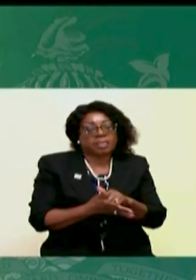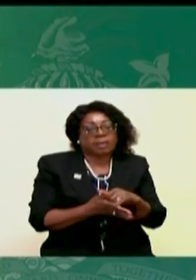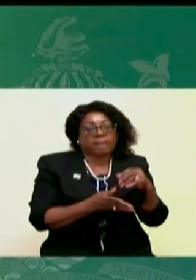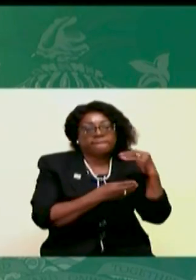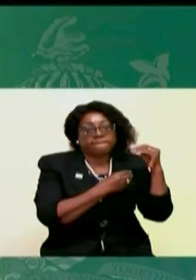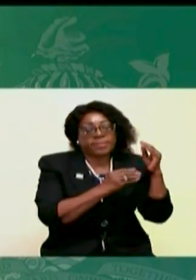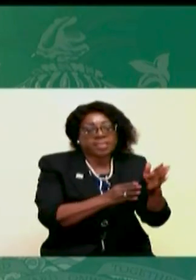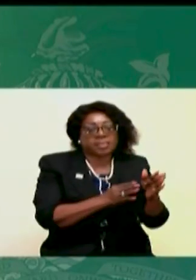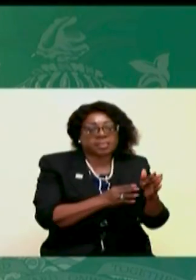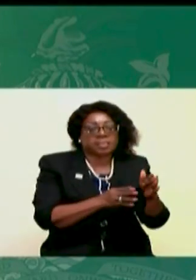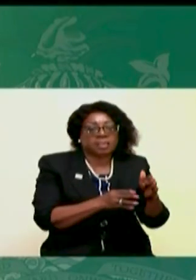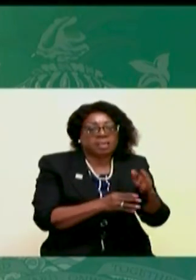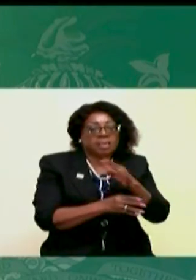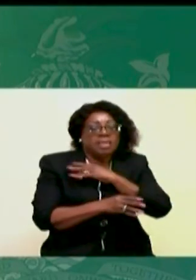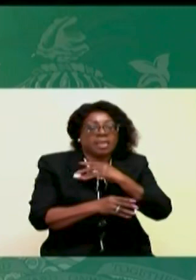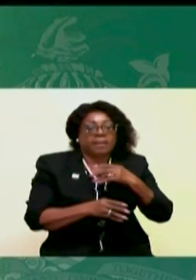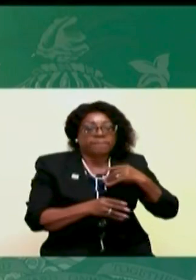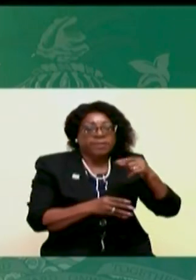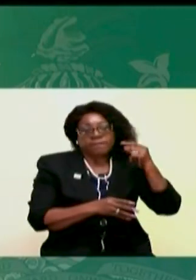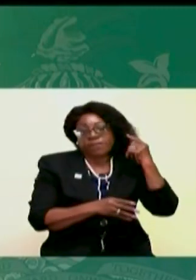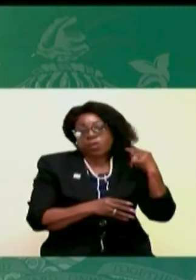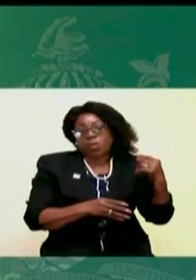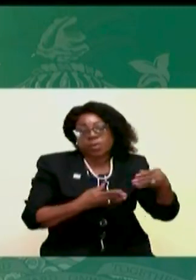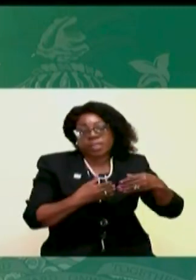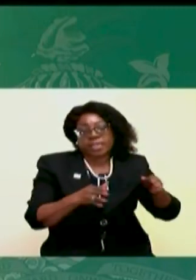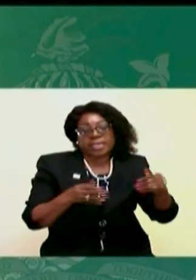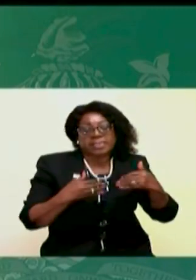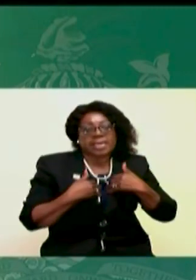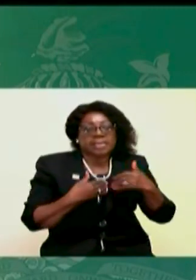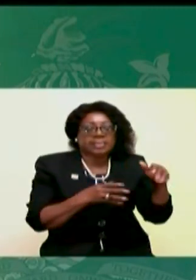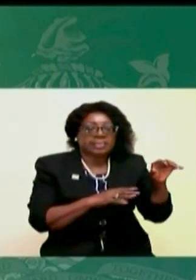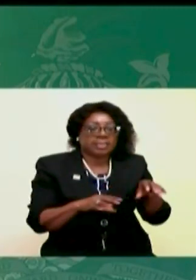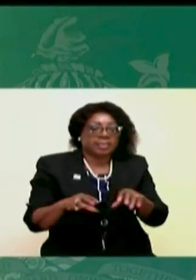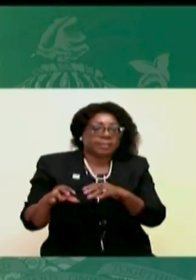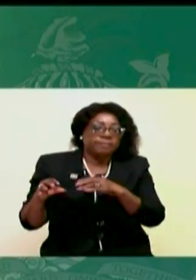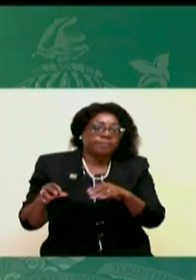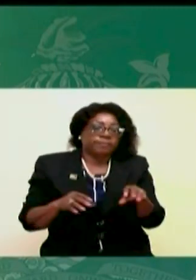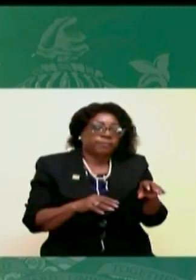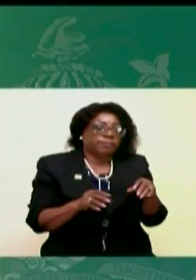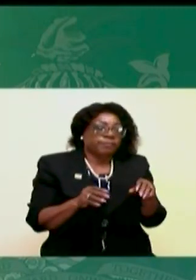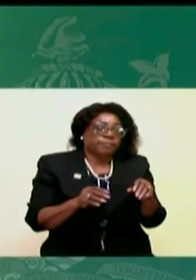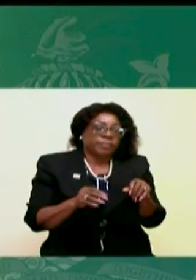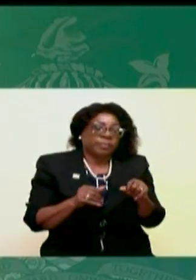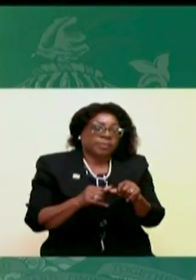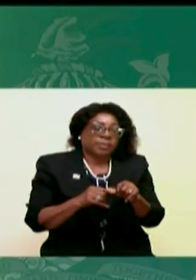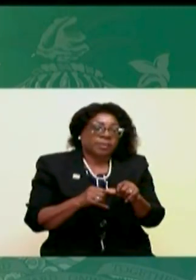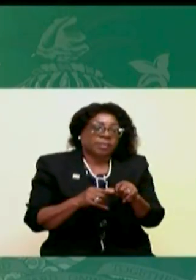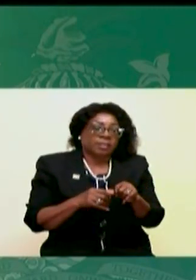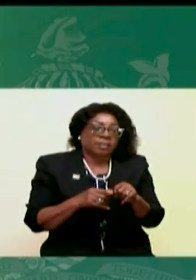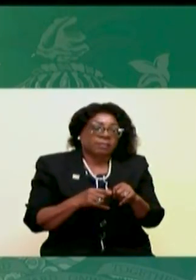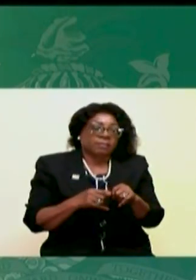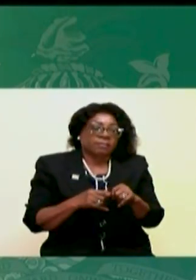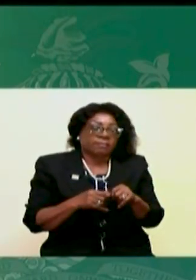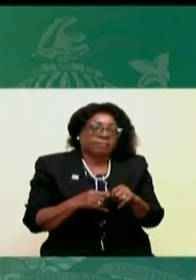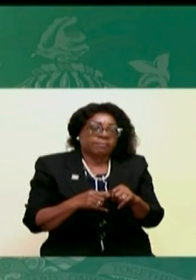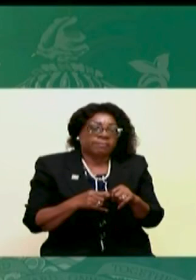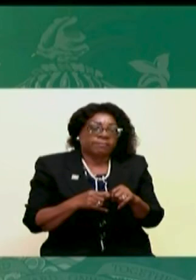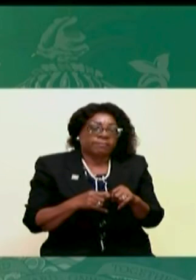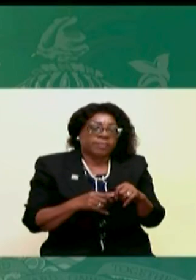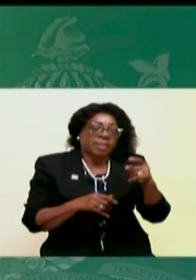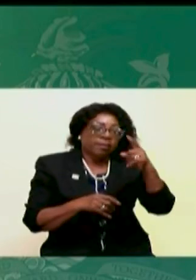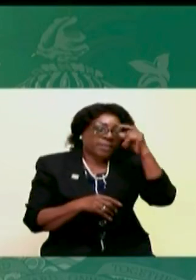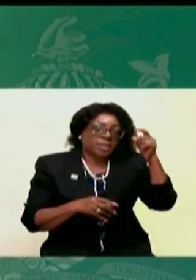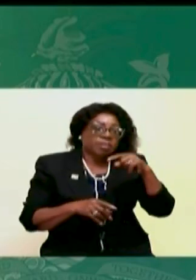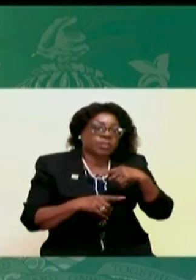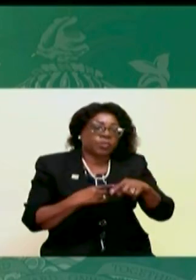done. Yeah. I really can't say more or too much about it, Madam Speaker, because it's never enough. Because when